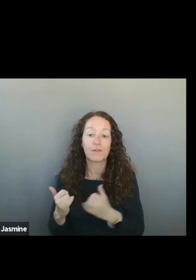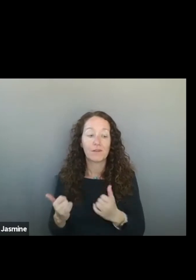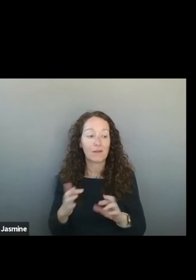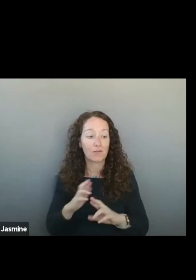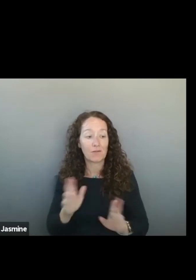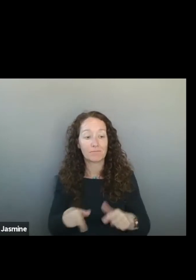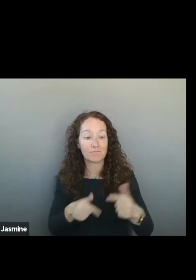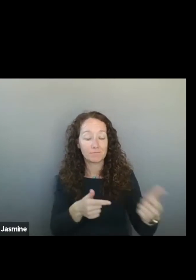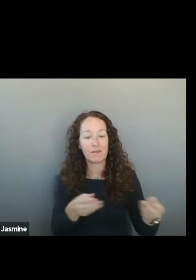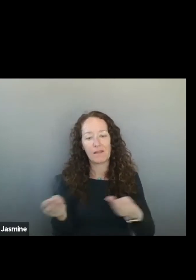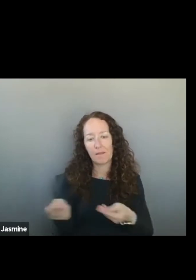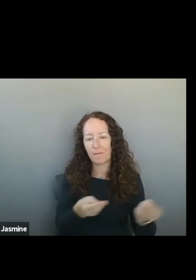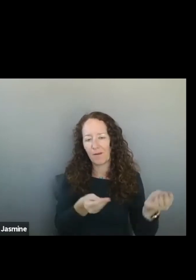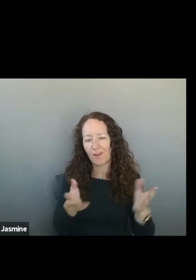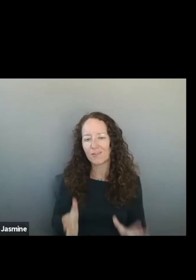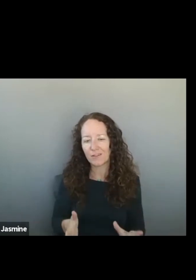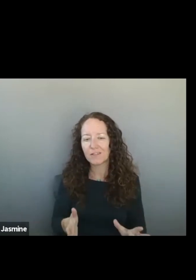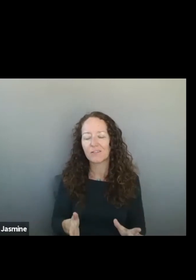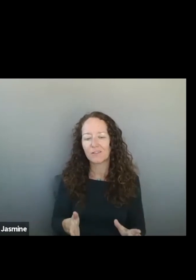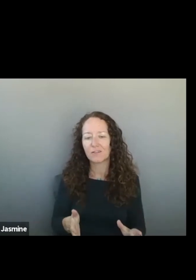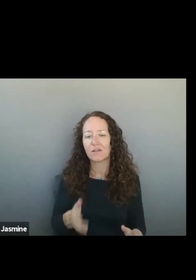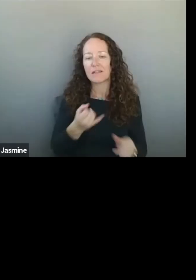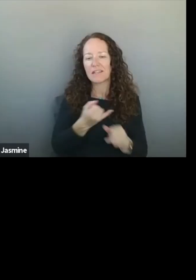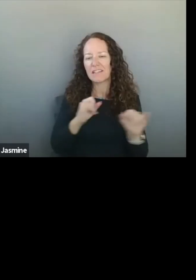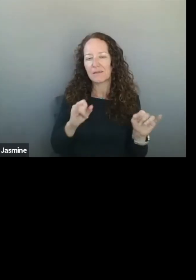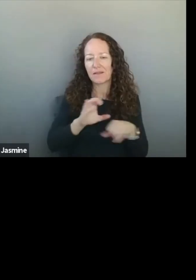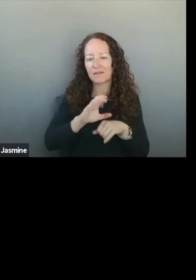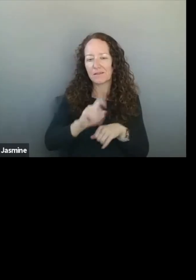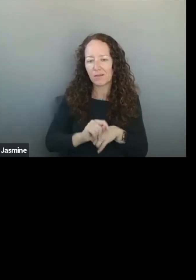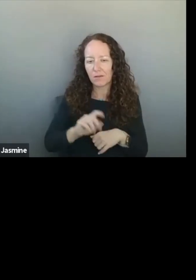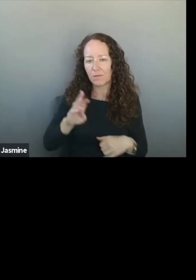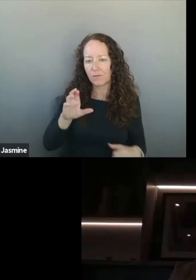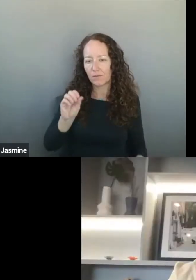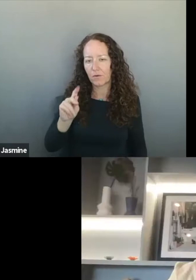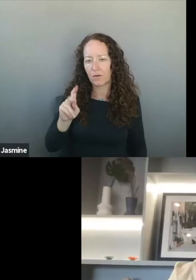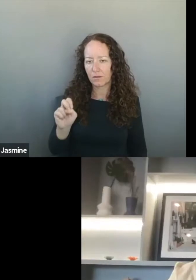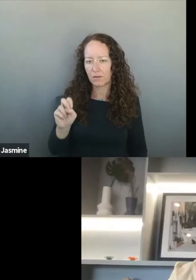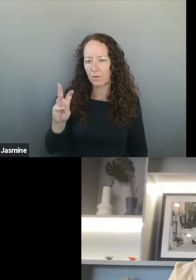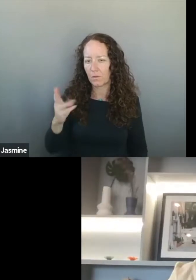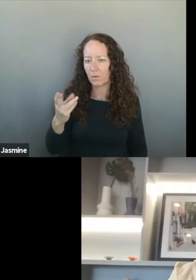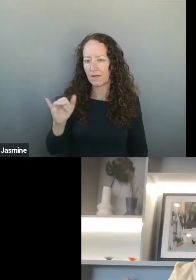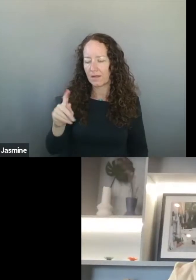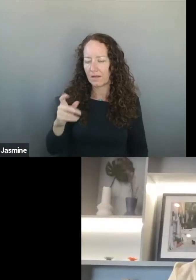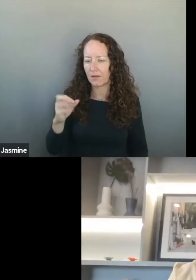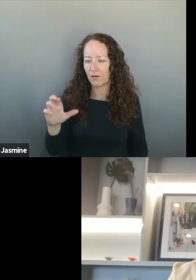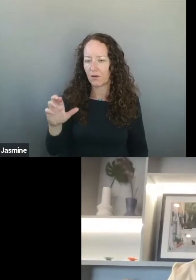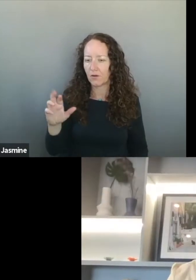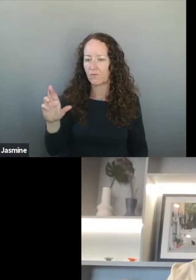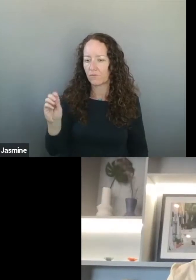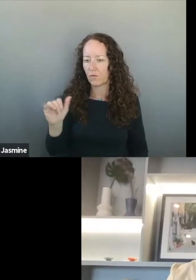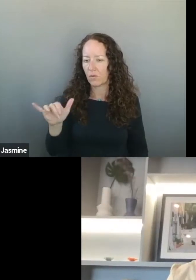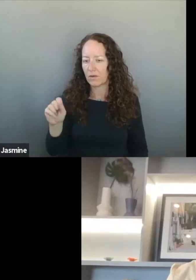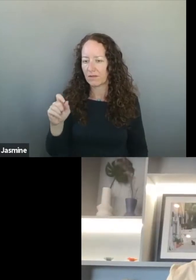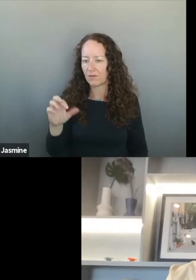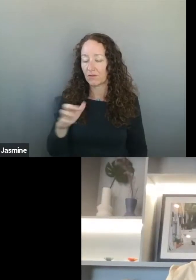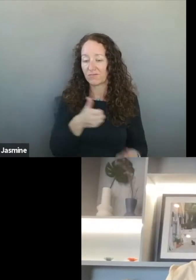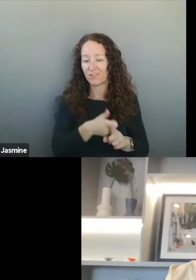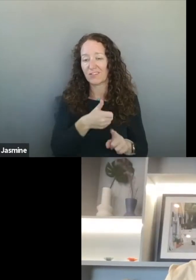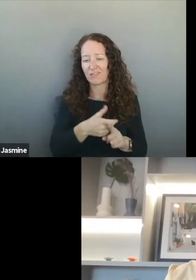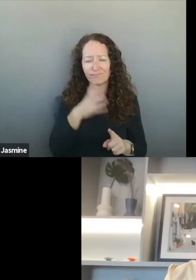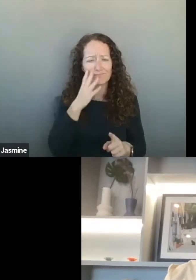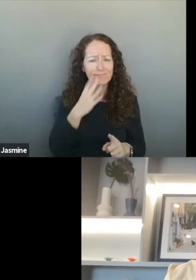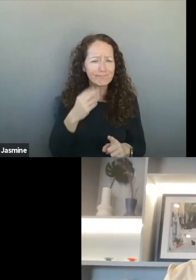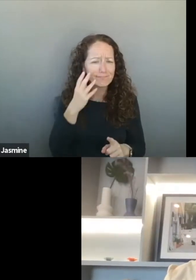panel, independent consultant Brooke Whitaker-Royster. Brooke is an experienced international arts